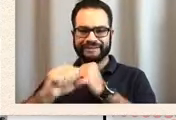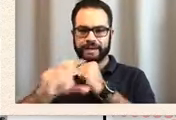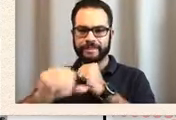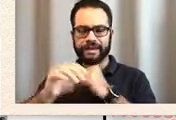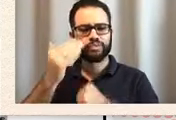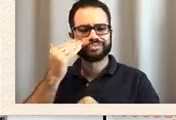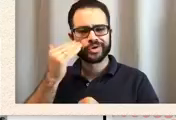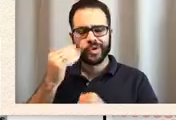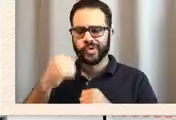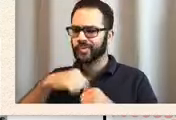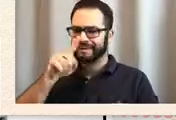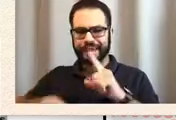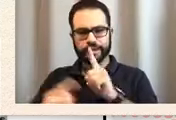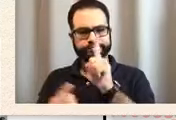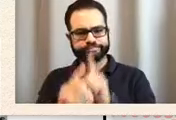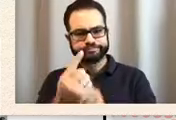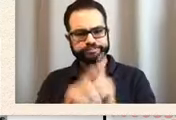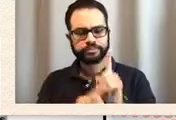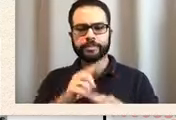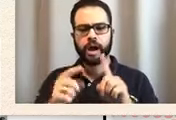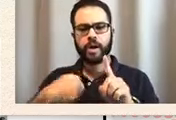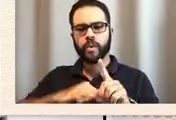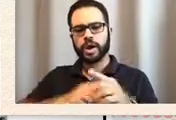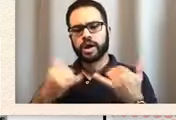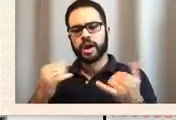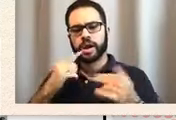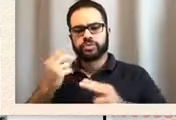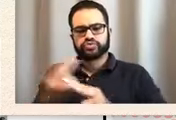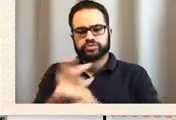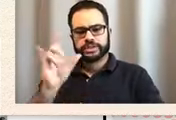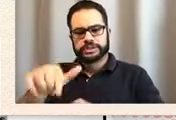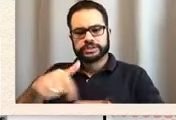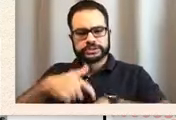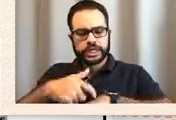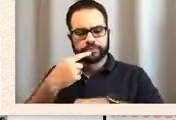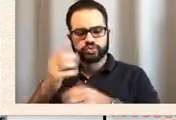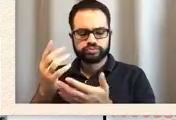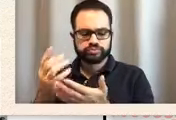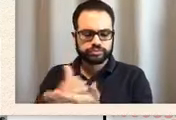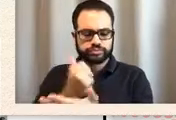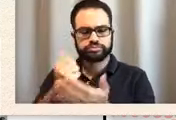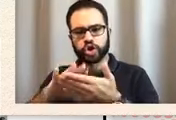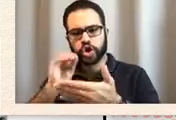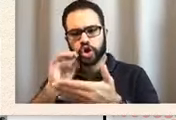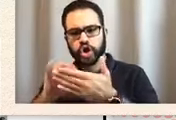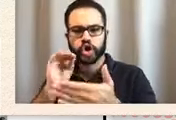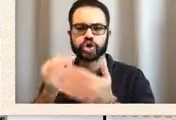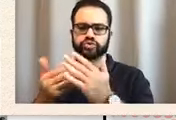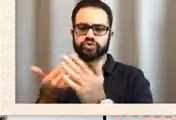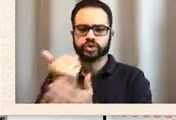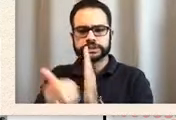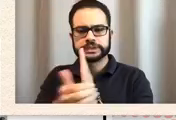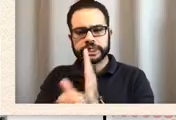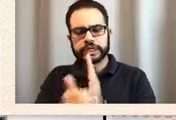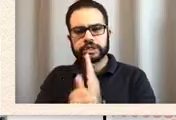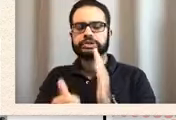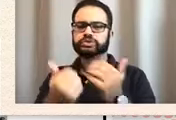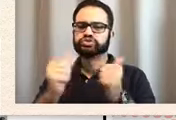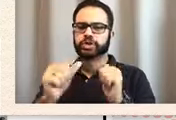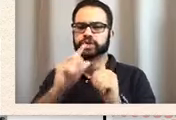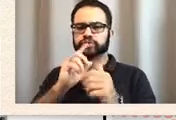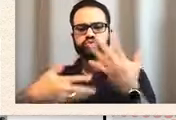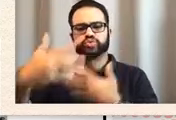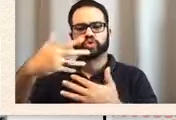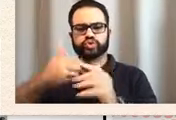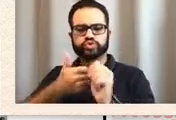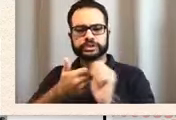we're actually utilizing this time to gain new skills or to learn or grow while we social distance. And so with that, we